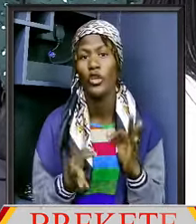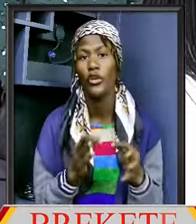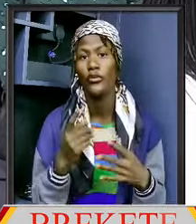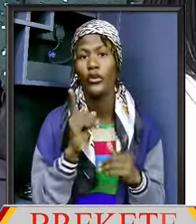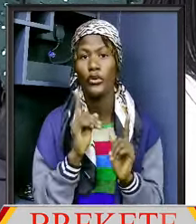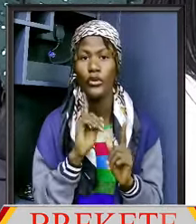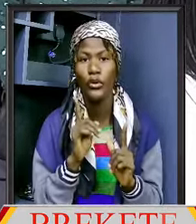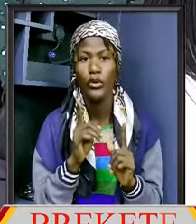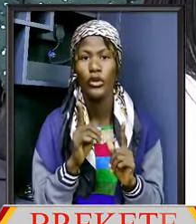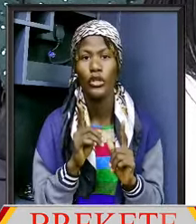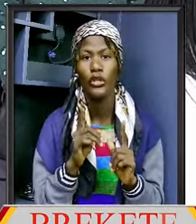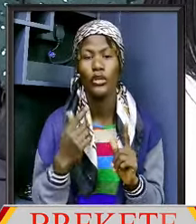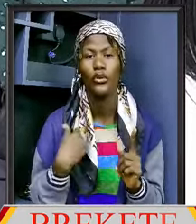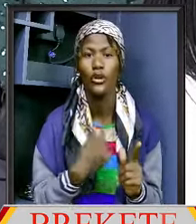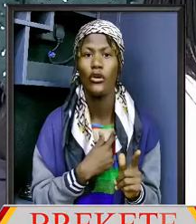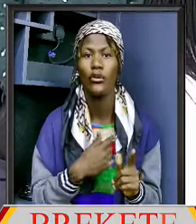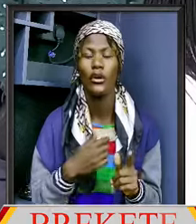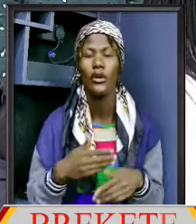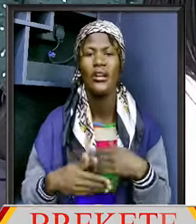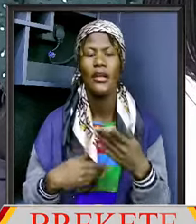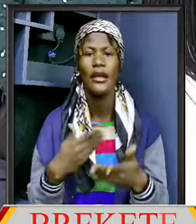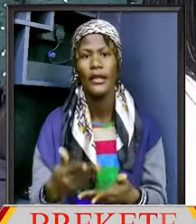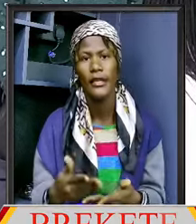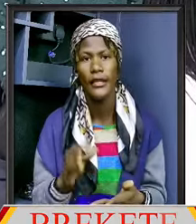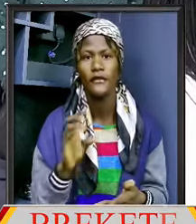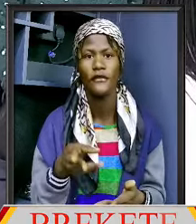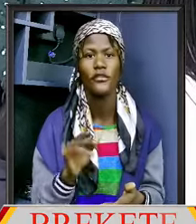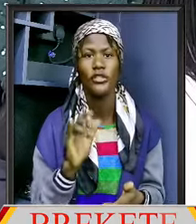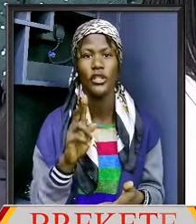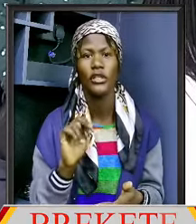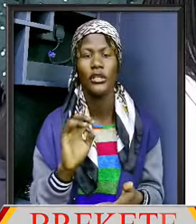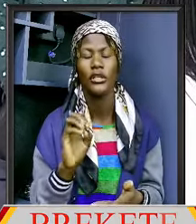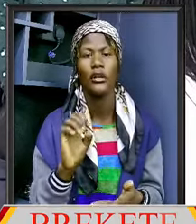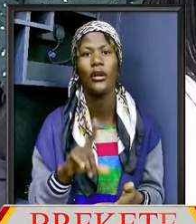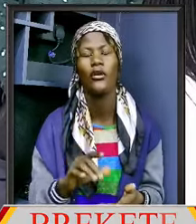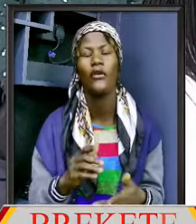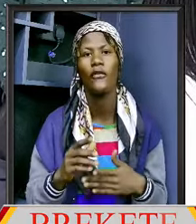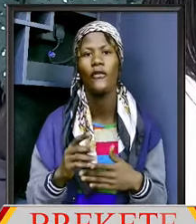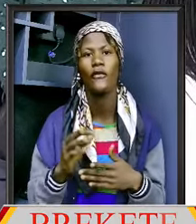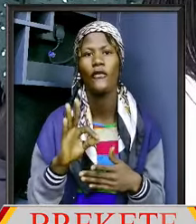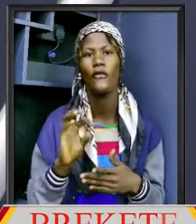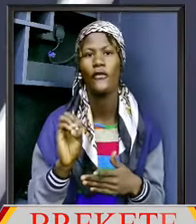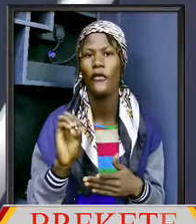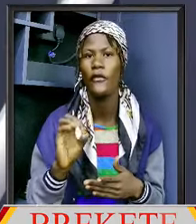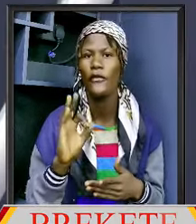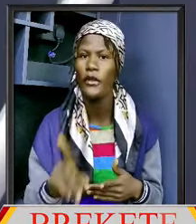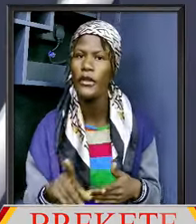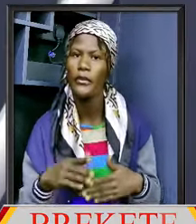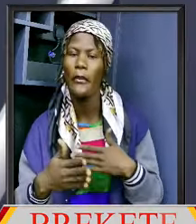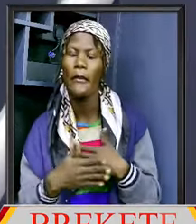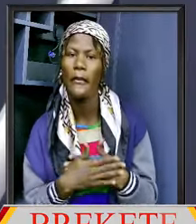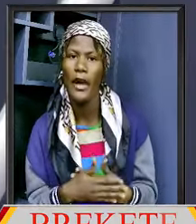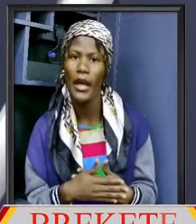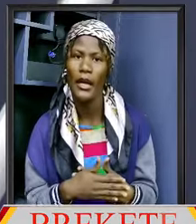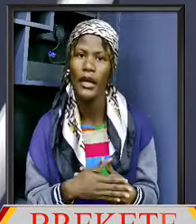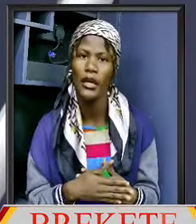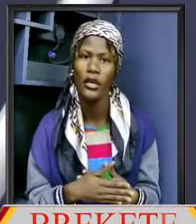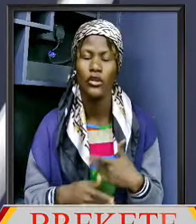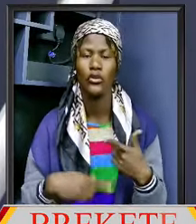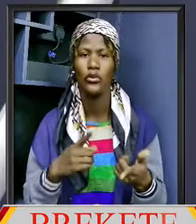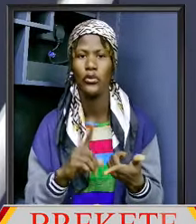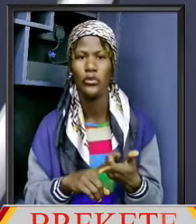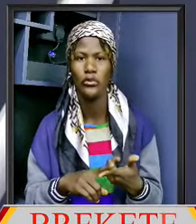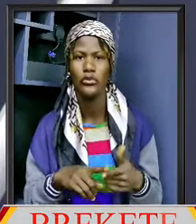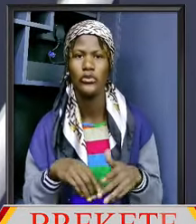give channel of feedback to everybody where they listen to us. Mm. Where you go be say you don't go somewhere, they don't do you what